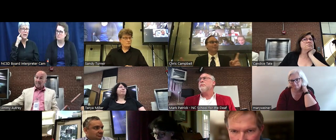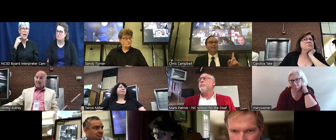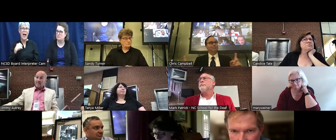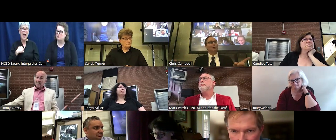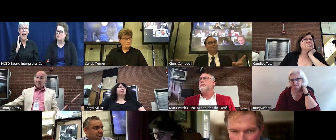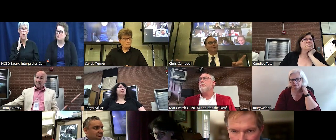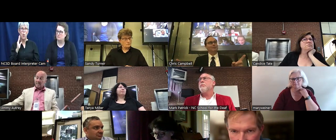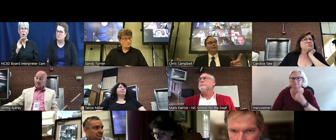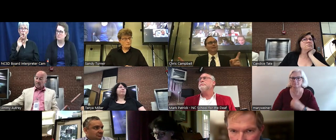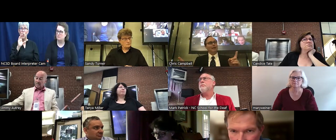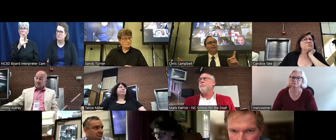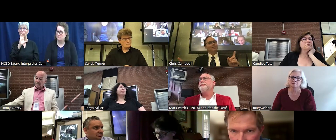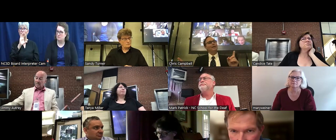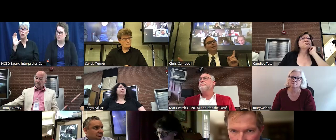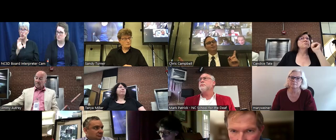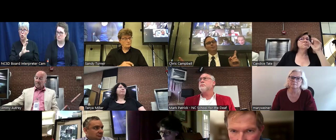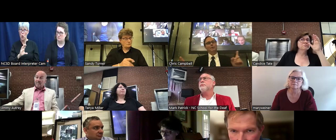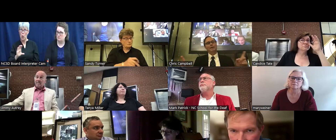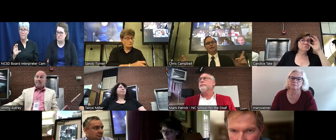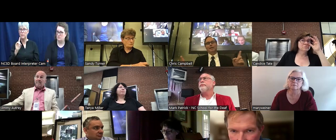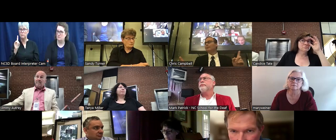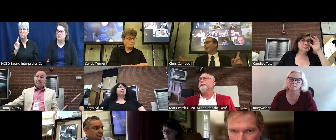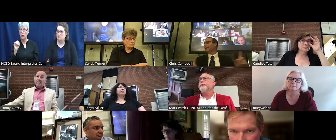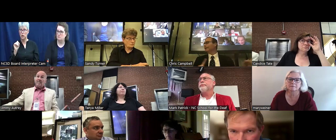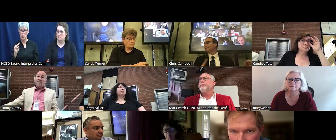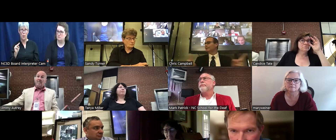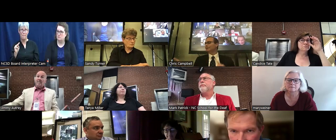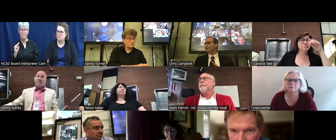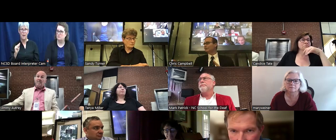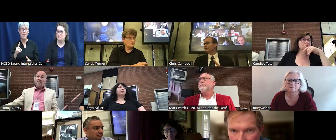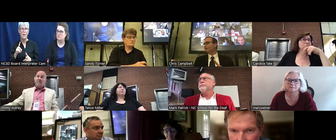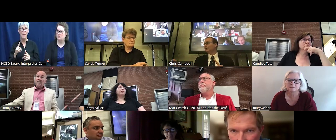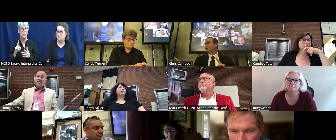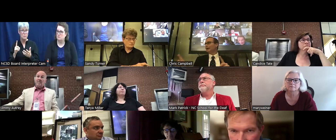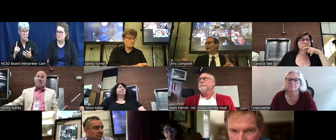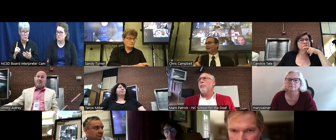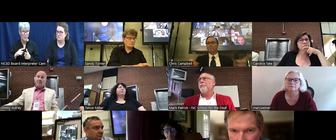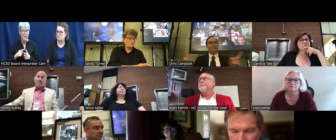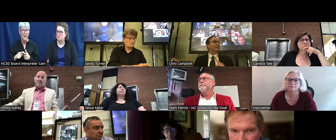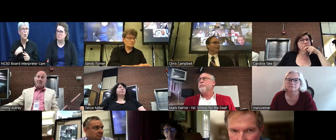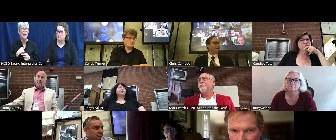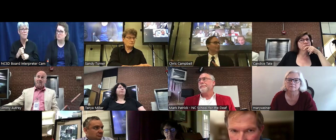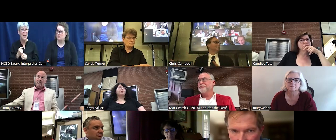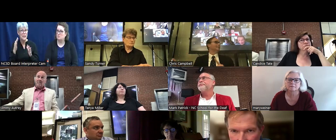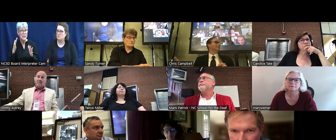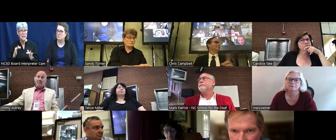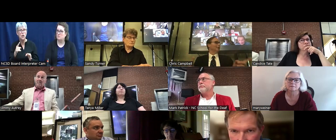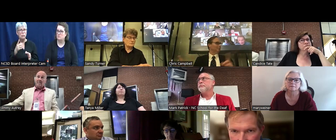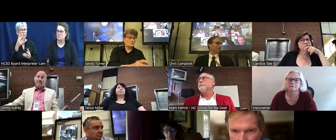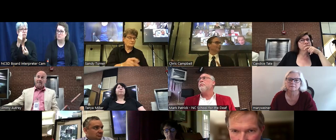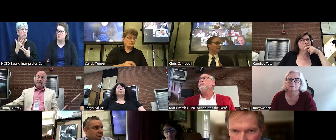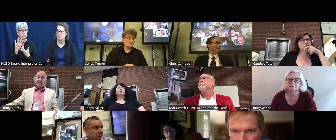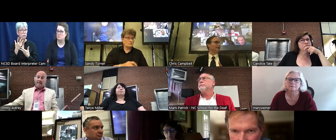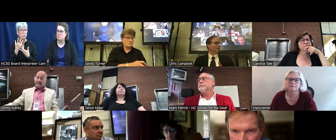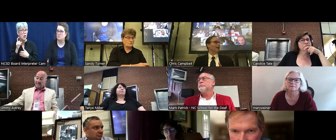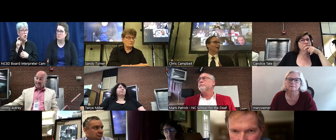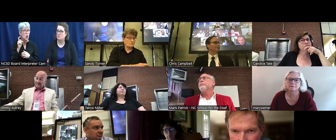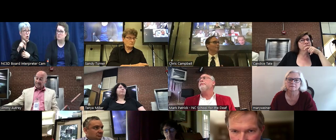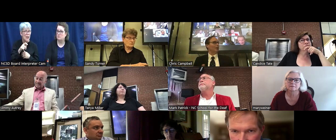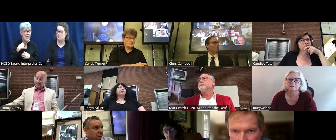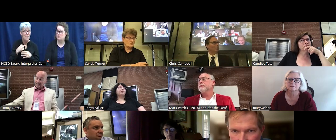in, that's perfect. And then we can kind of make a decision if I'm needed for an in-person meeting or